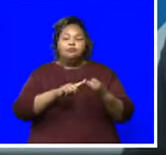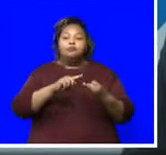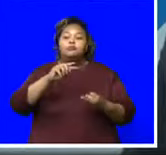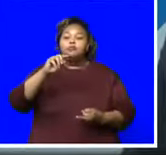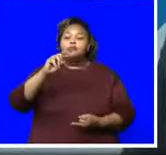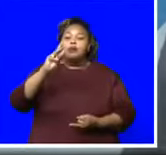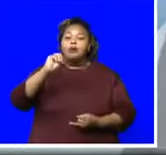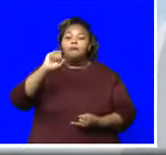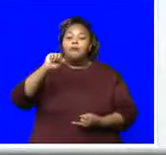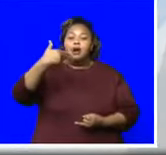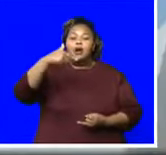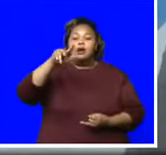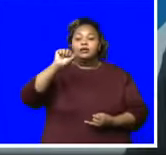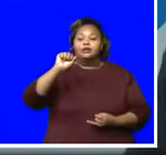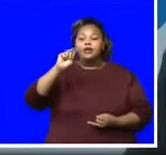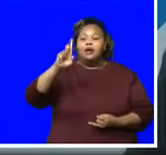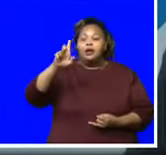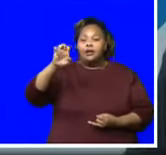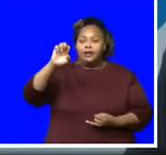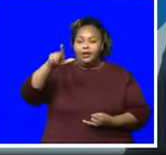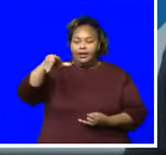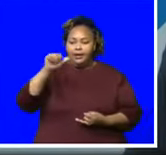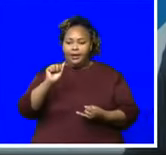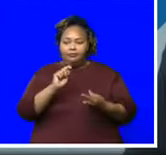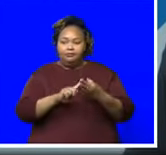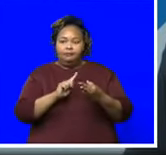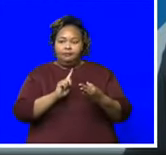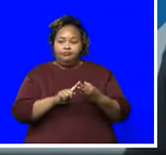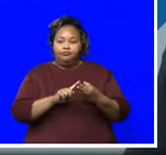Bongiwe Mahlalela. To